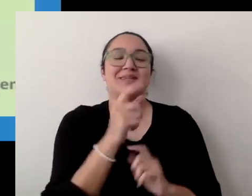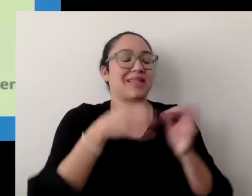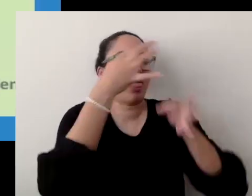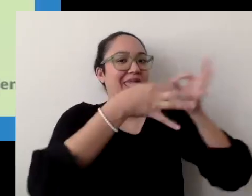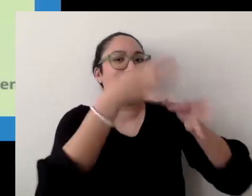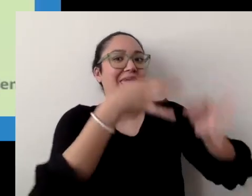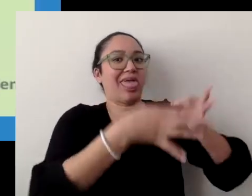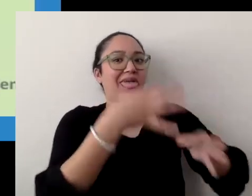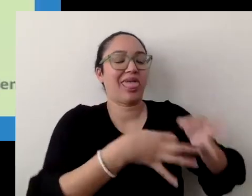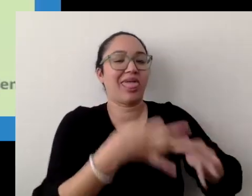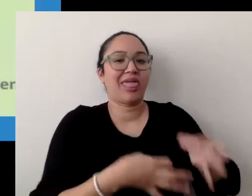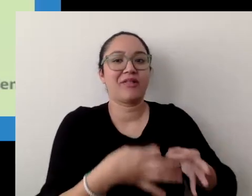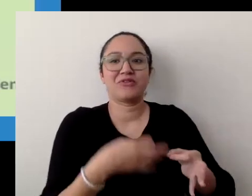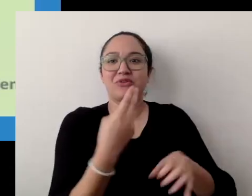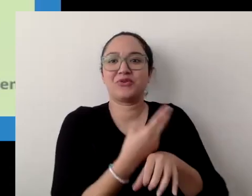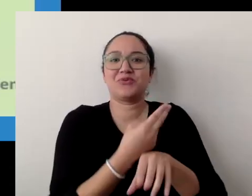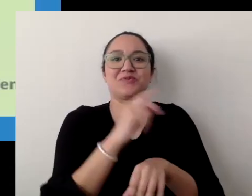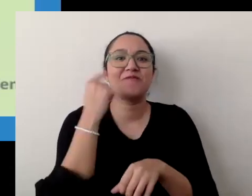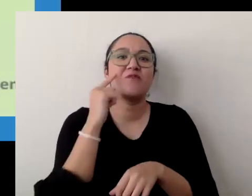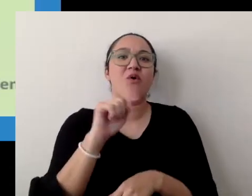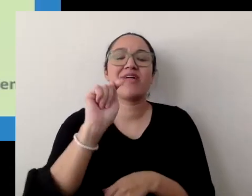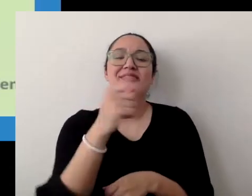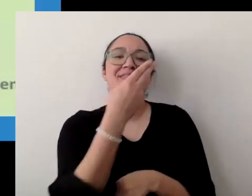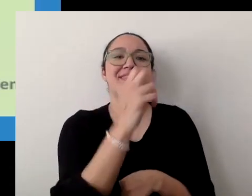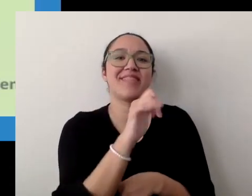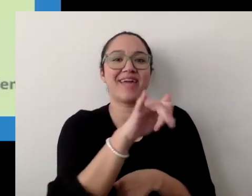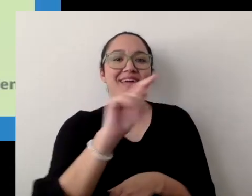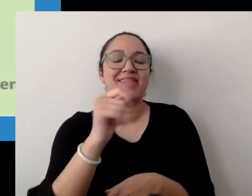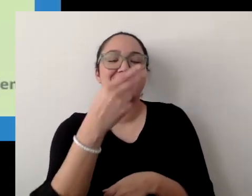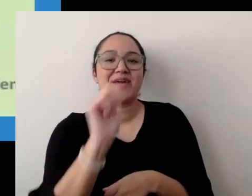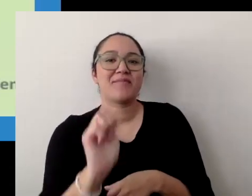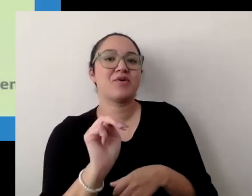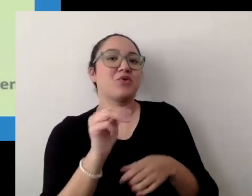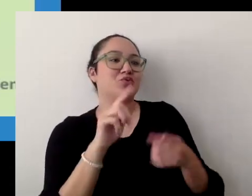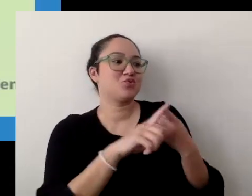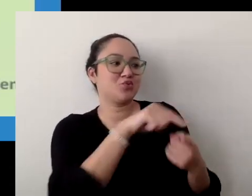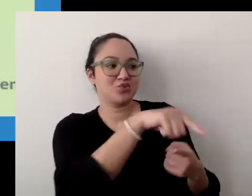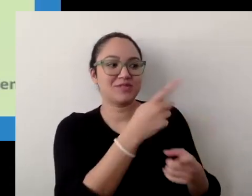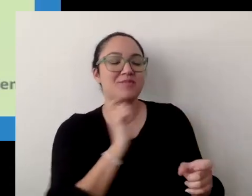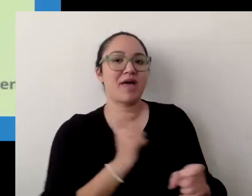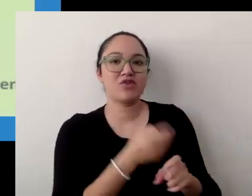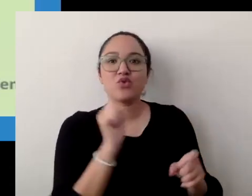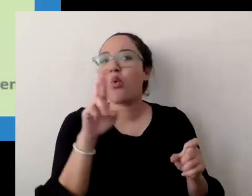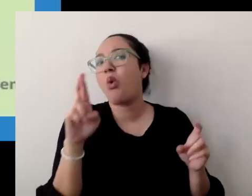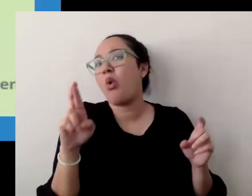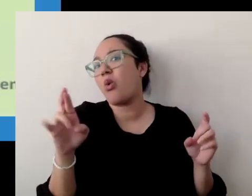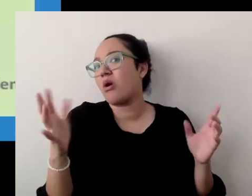explaining the use of they, them in English to a Spanish speaker? Or